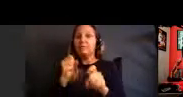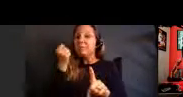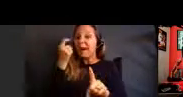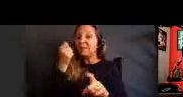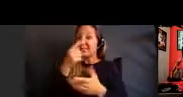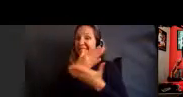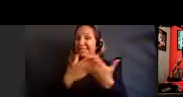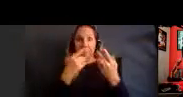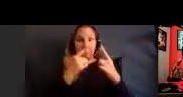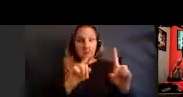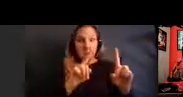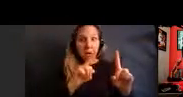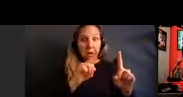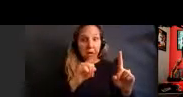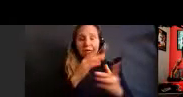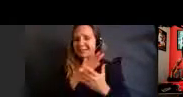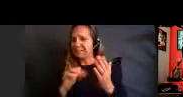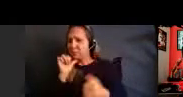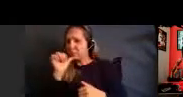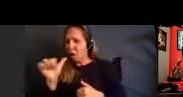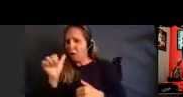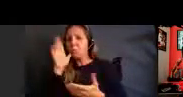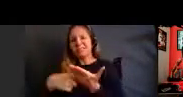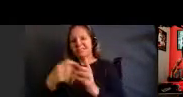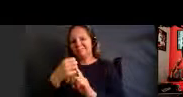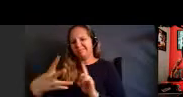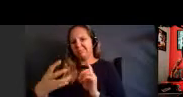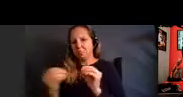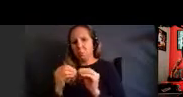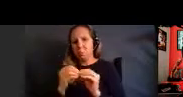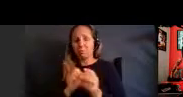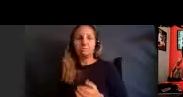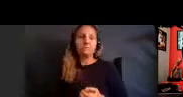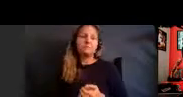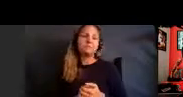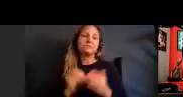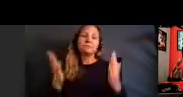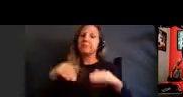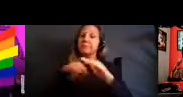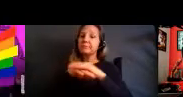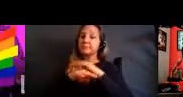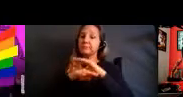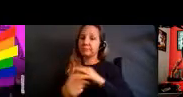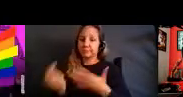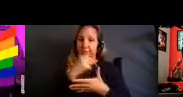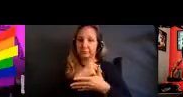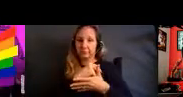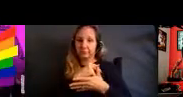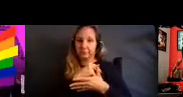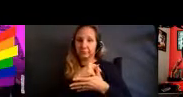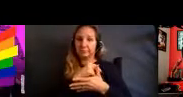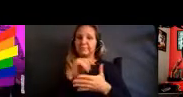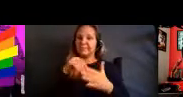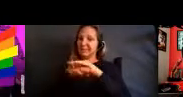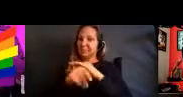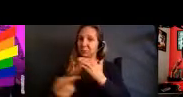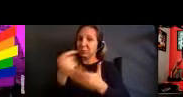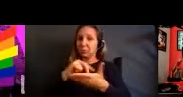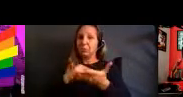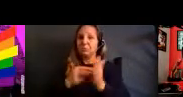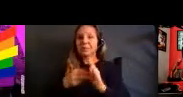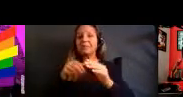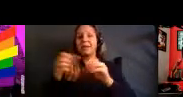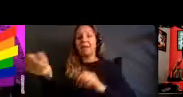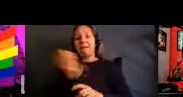work for others, and we're going to cover that. And then having an accessibility review, having somebody like an accessibility professional come into